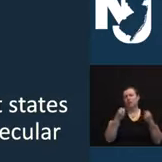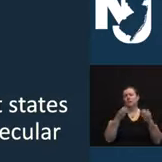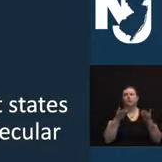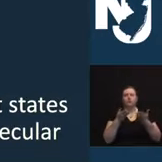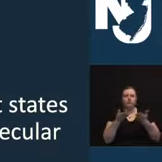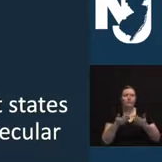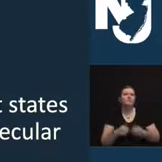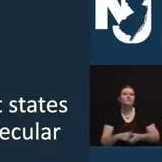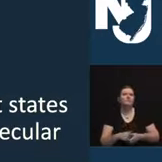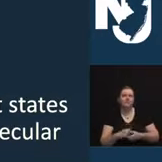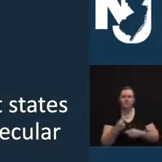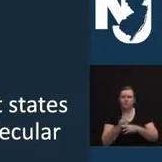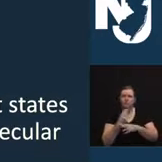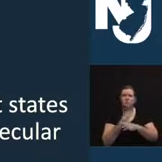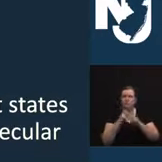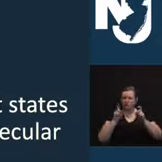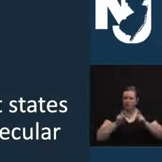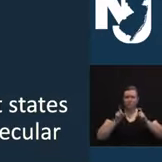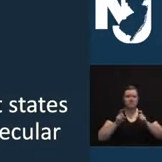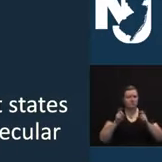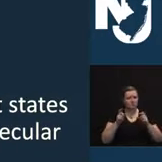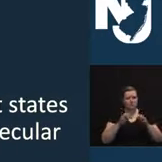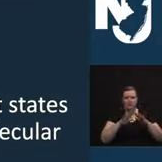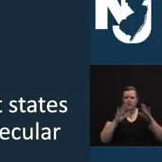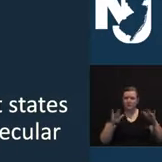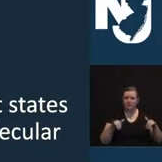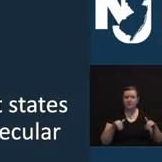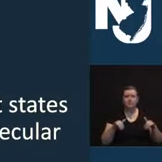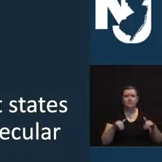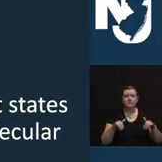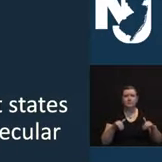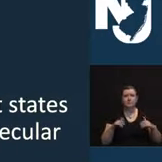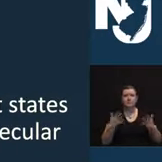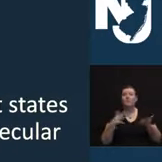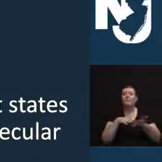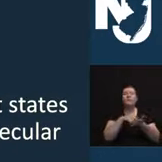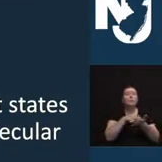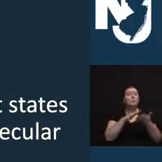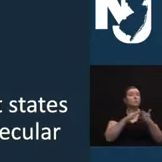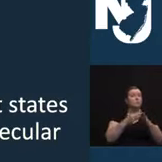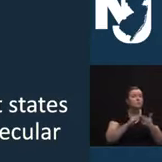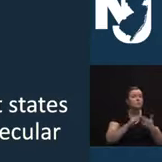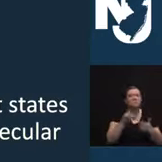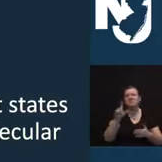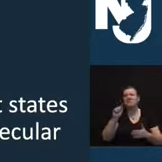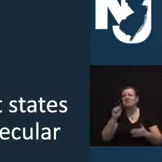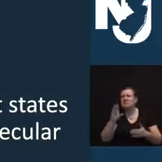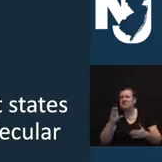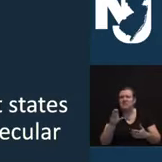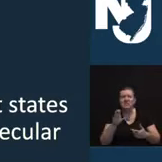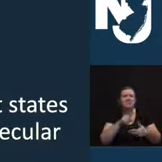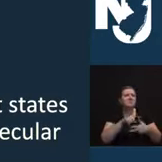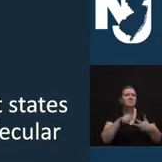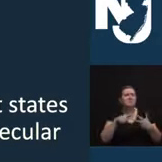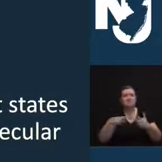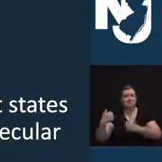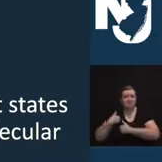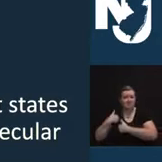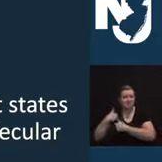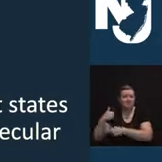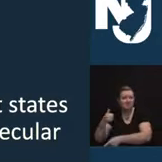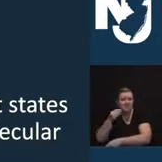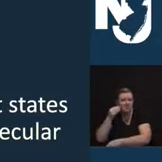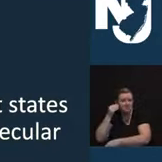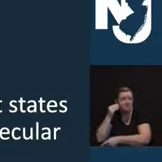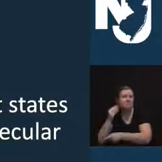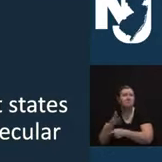vulnerable communities, including our long-term care facilities and veterans' homes, as soon as we receive them. I'll ask Judy, if she can,